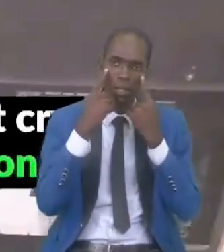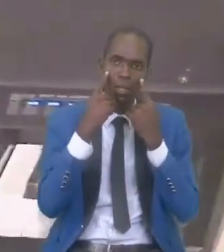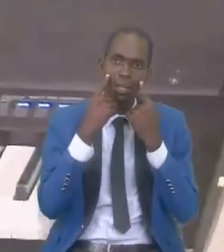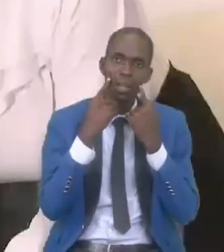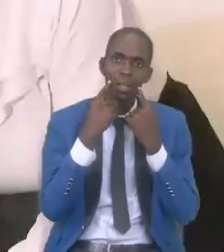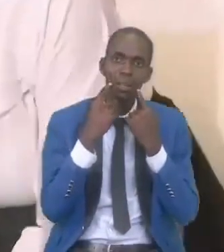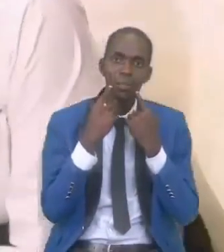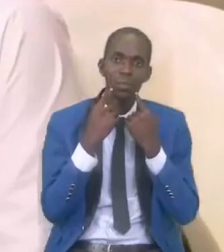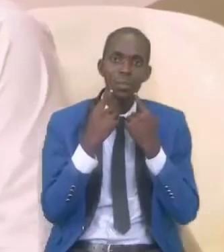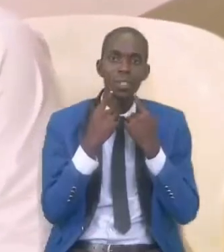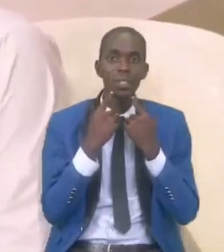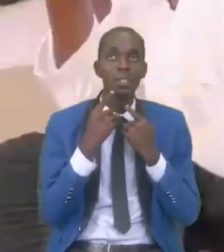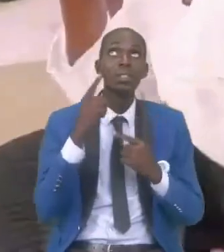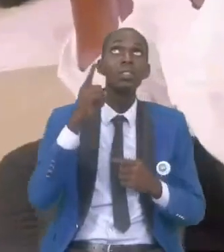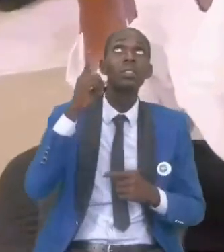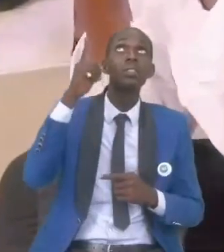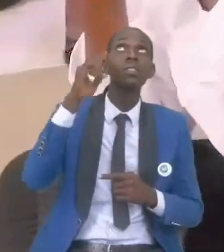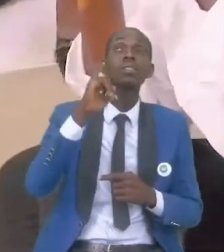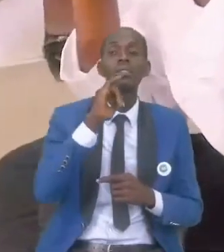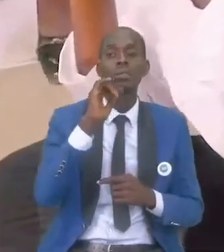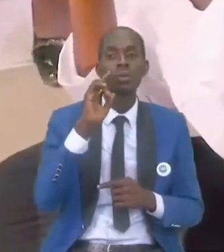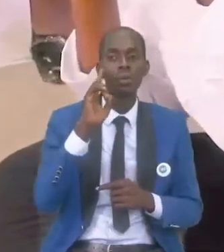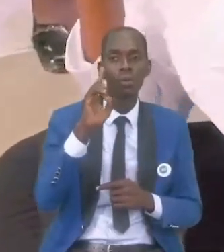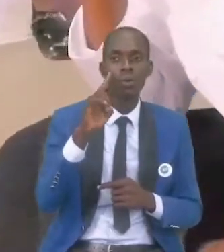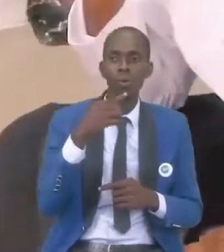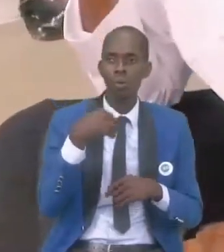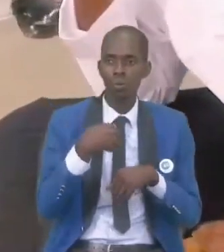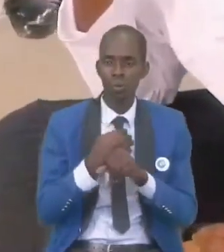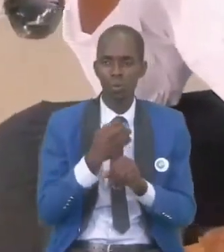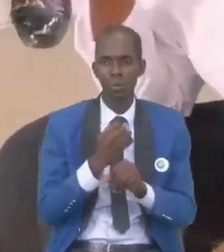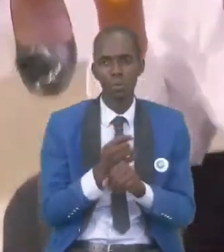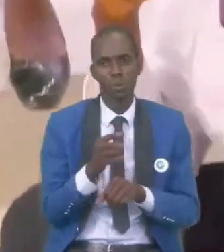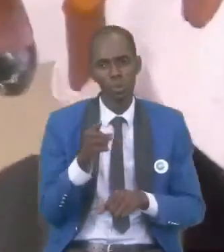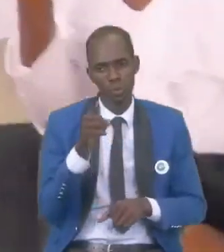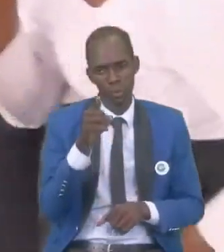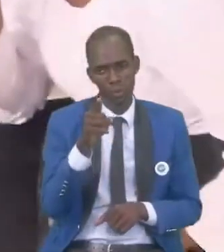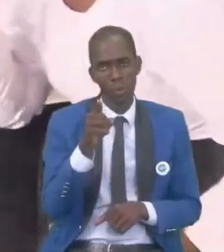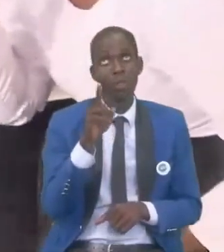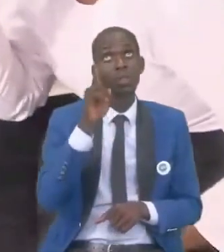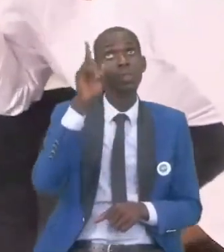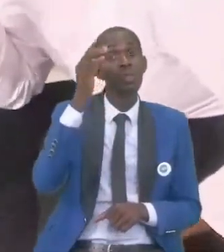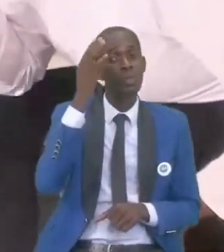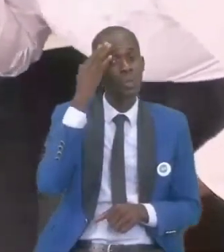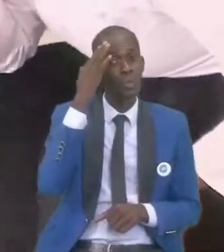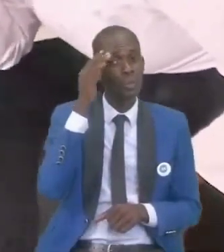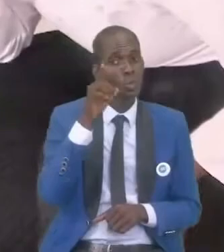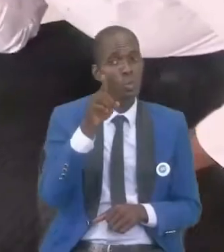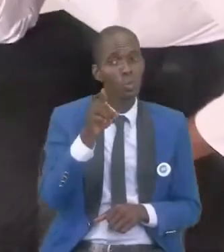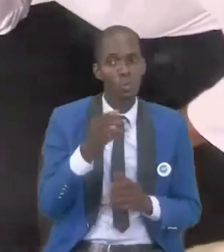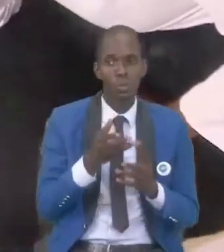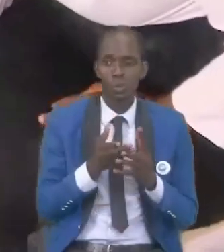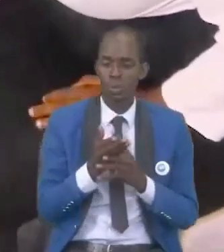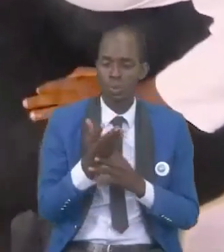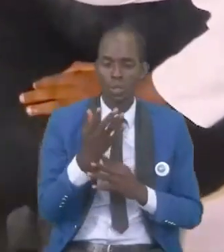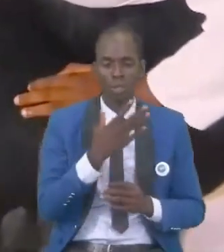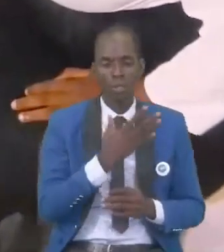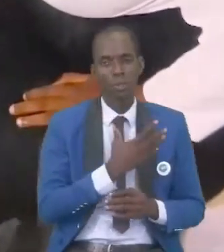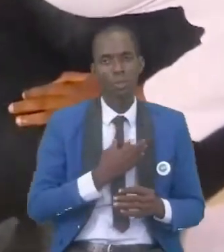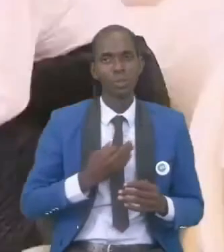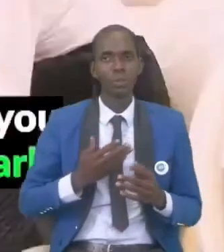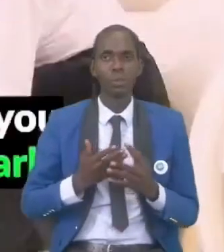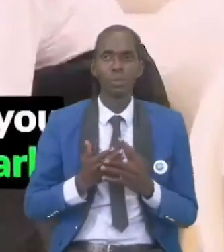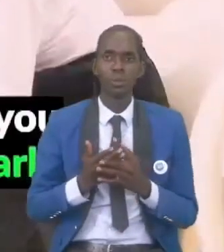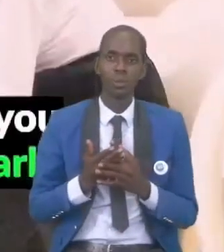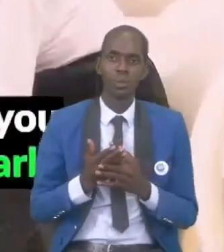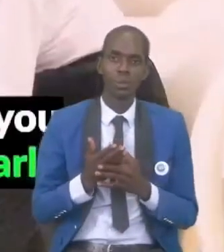cry. He's the one who made you. He knows you through and